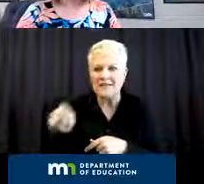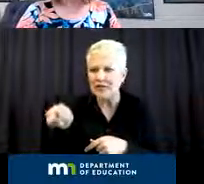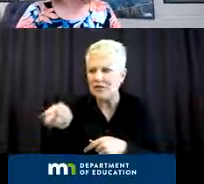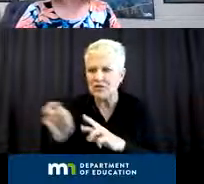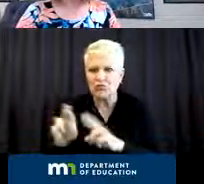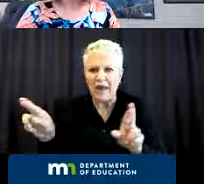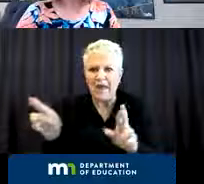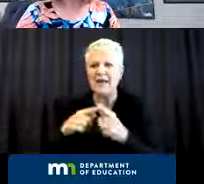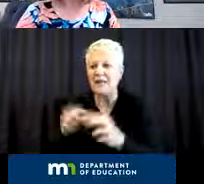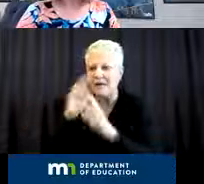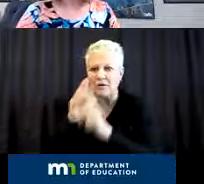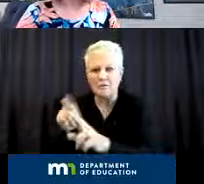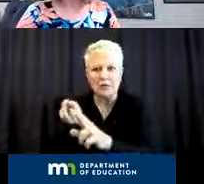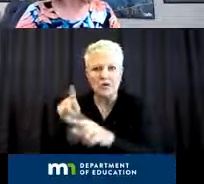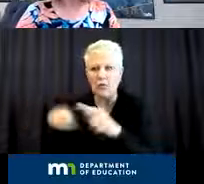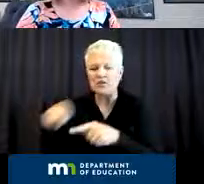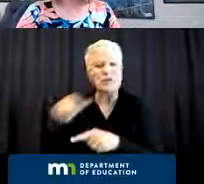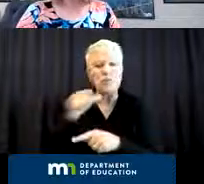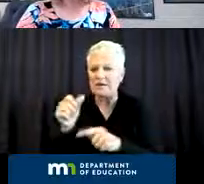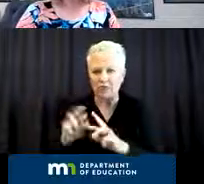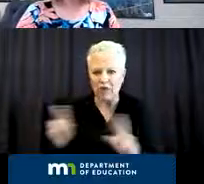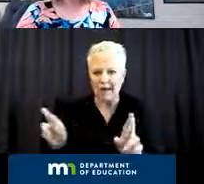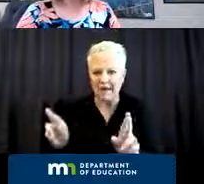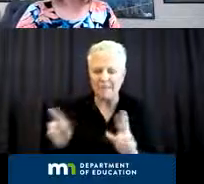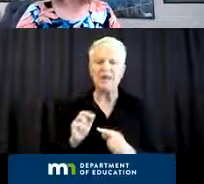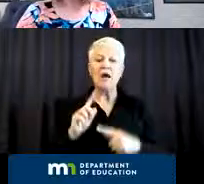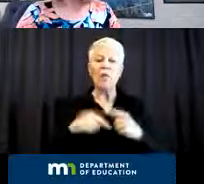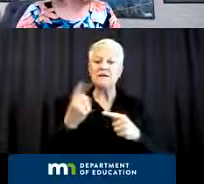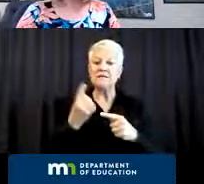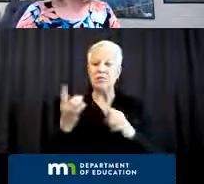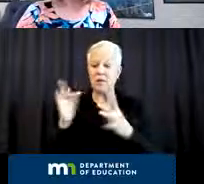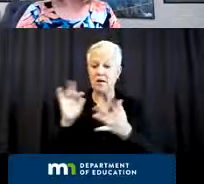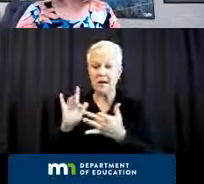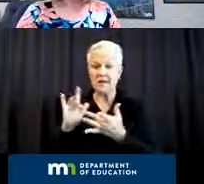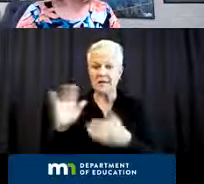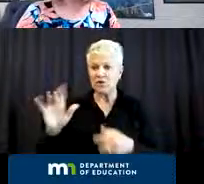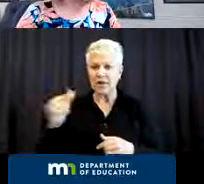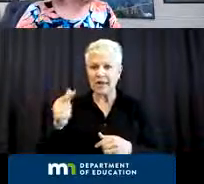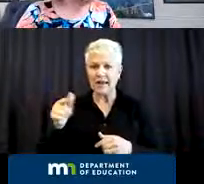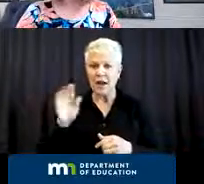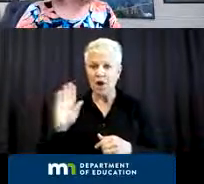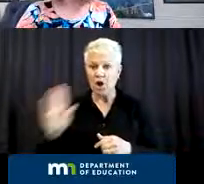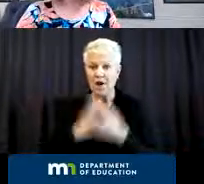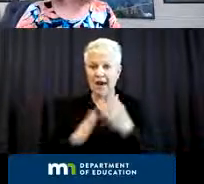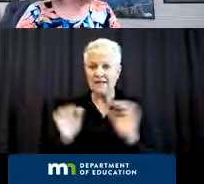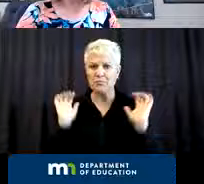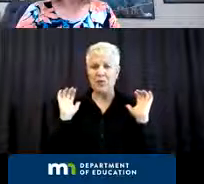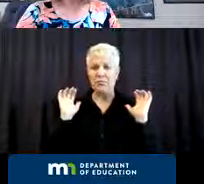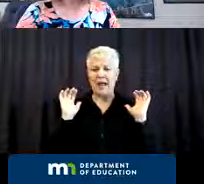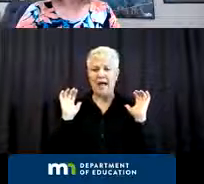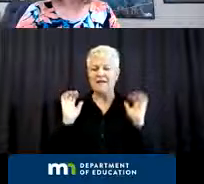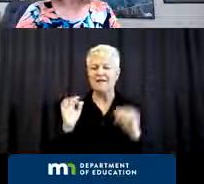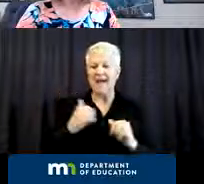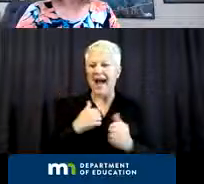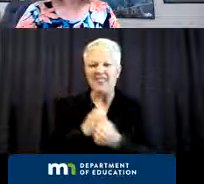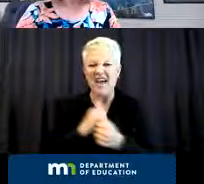then respected when she was not. When someone contacted her leg, she pulled her hands back. And I love